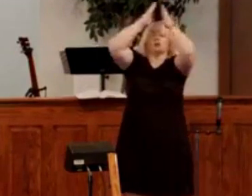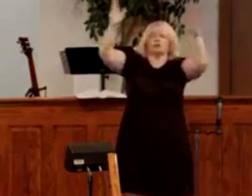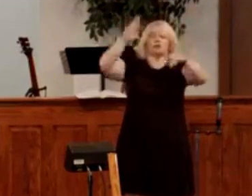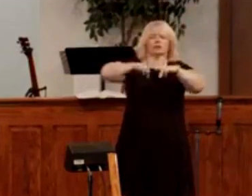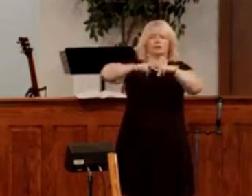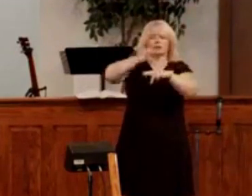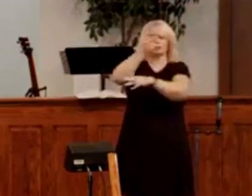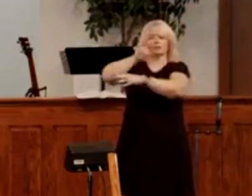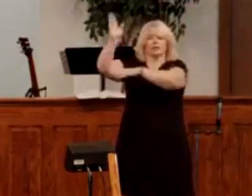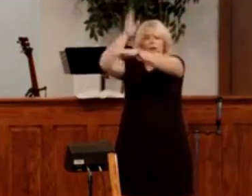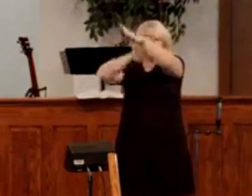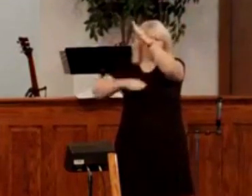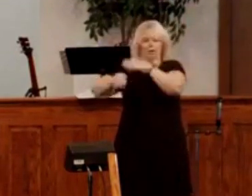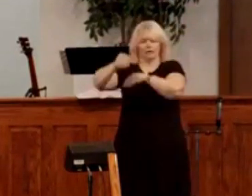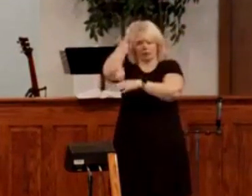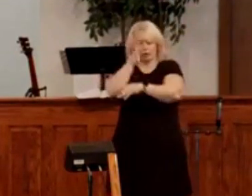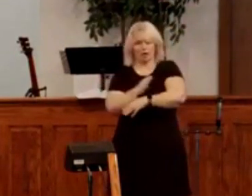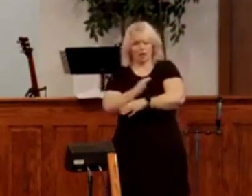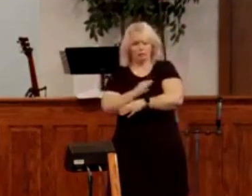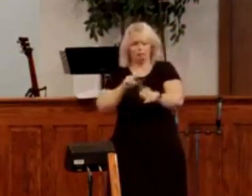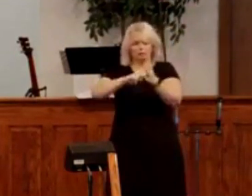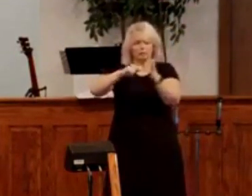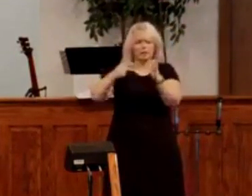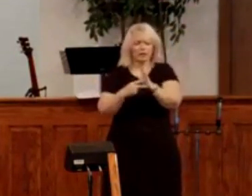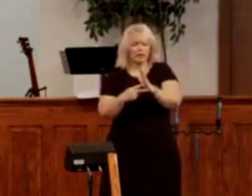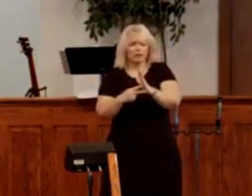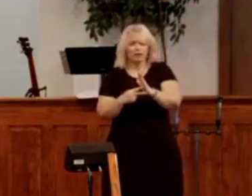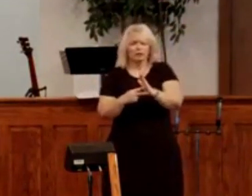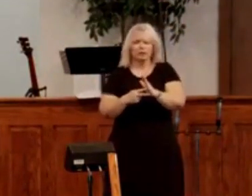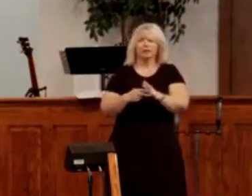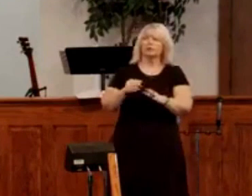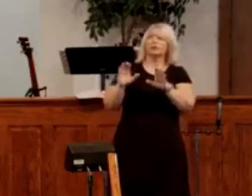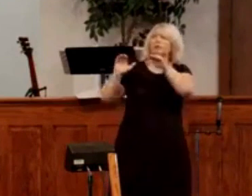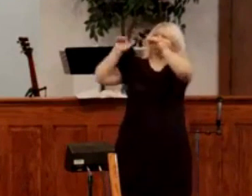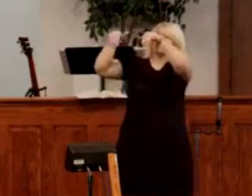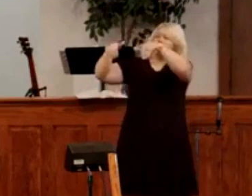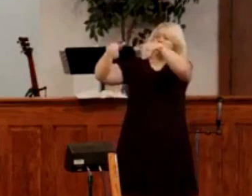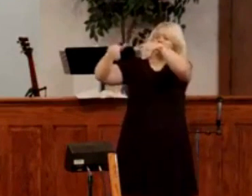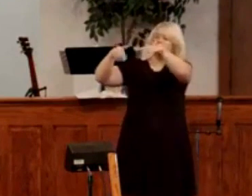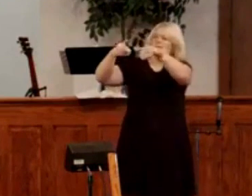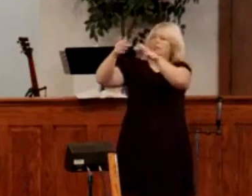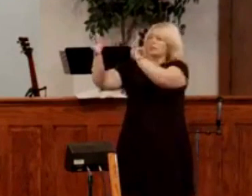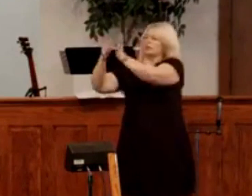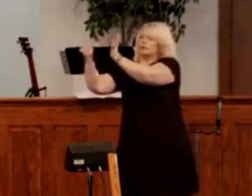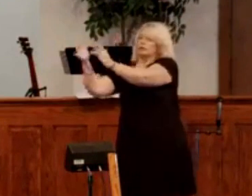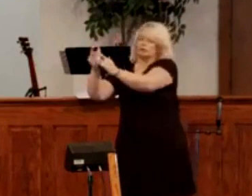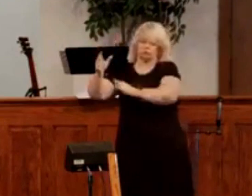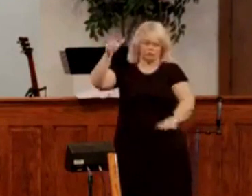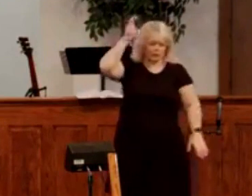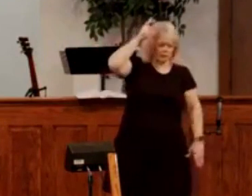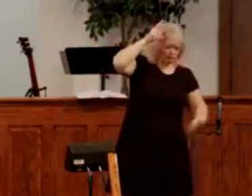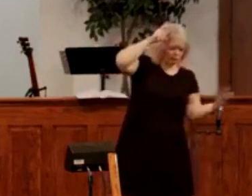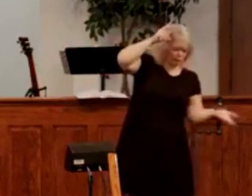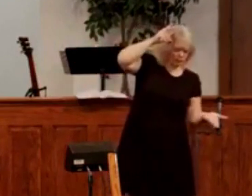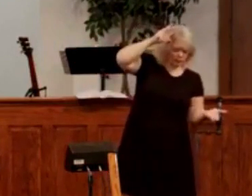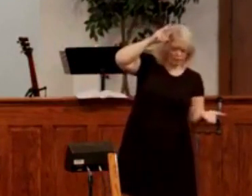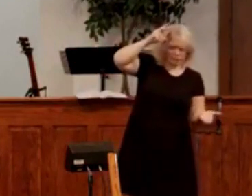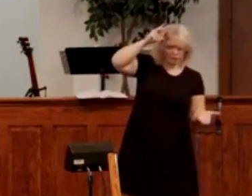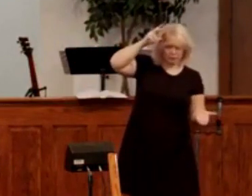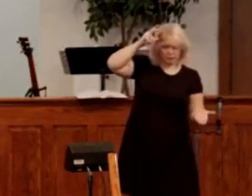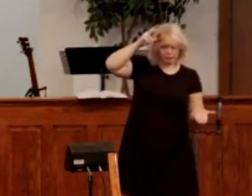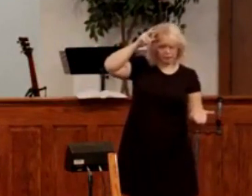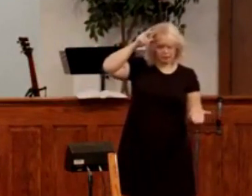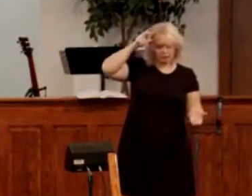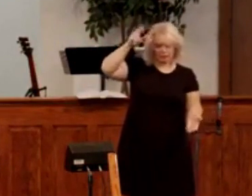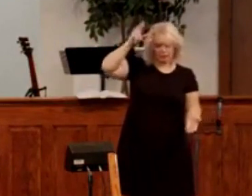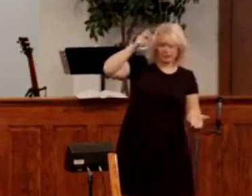make intercession for us. What's that mean? Okay, I got the throne here. I got Jesus there. I got Satan down here. Satan tossing up these salvos to